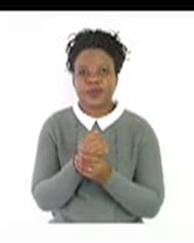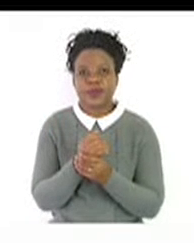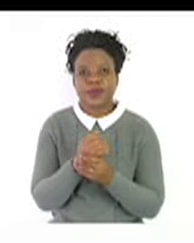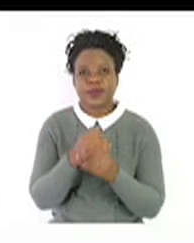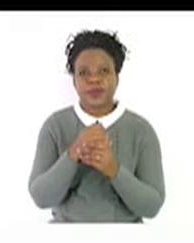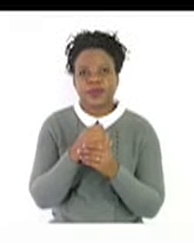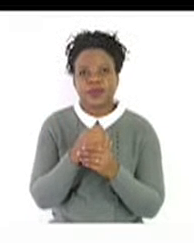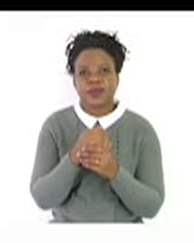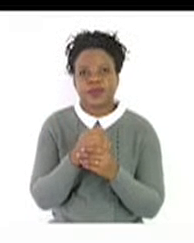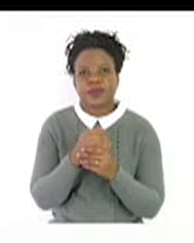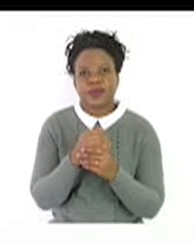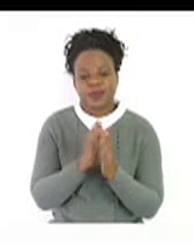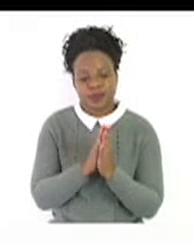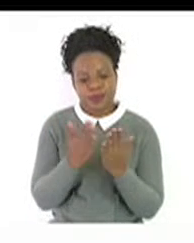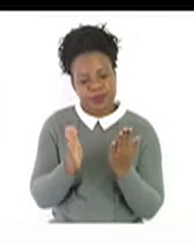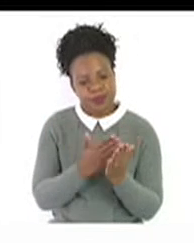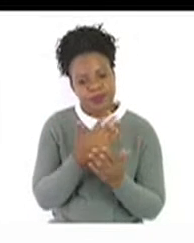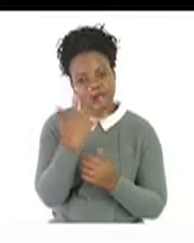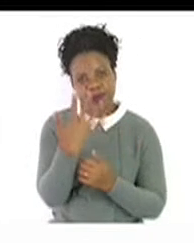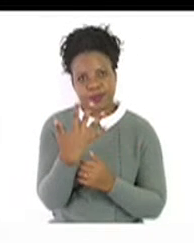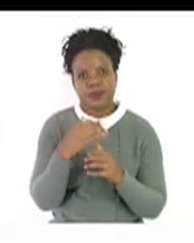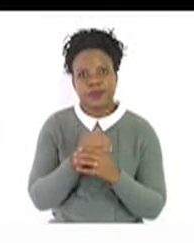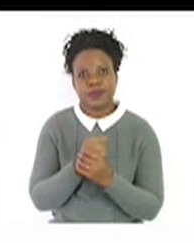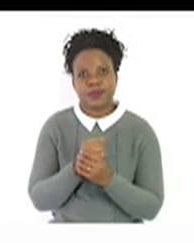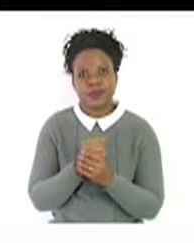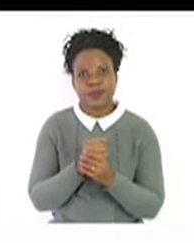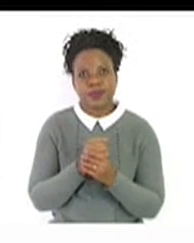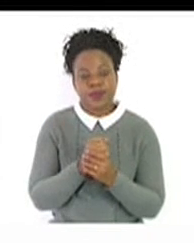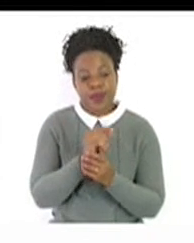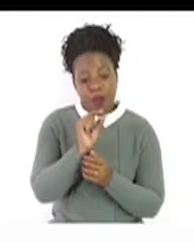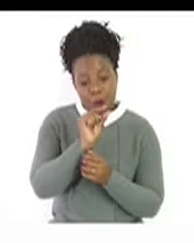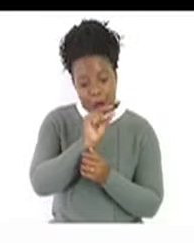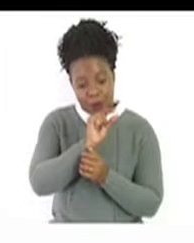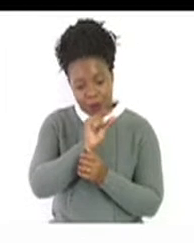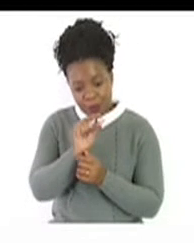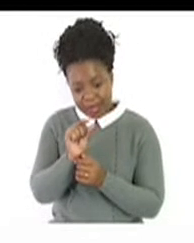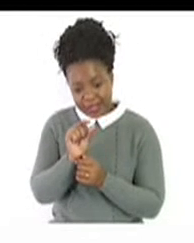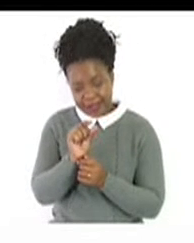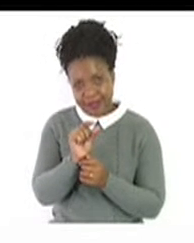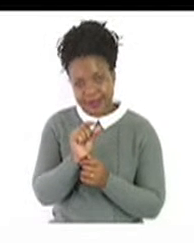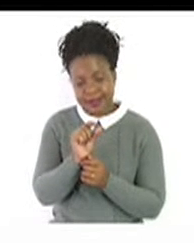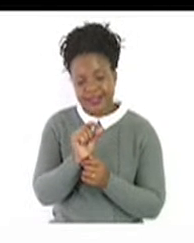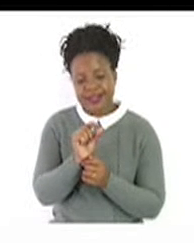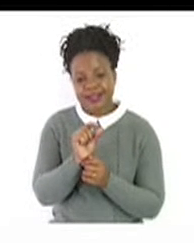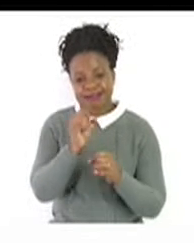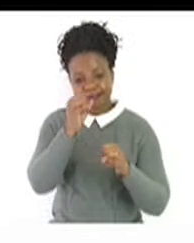Page 5, words ending on a vowel plus Y.